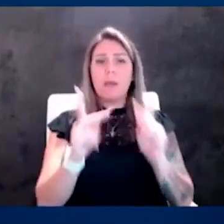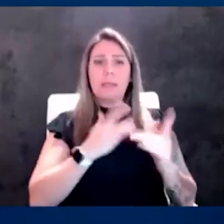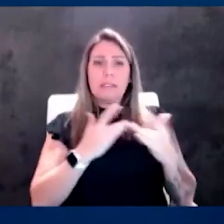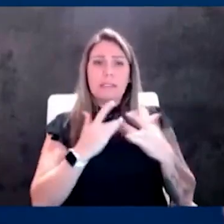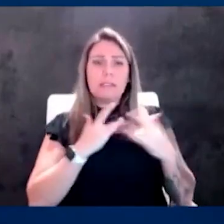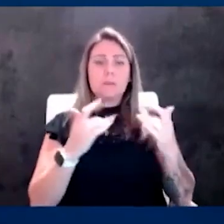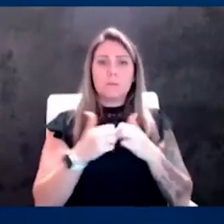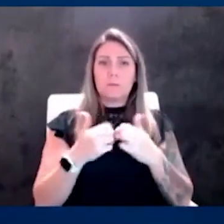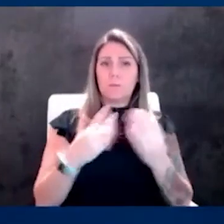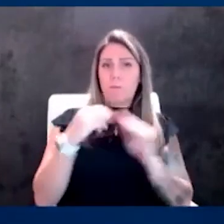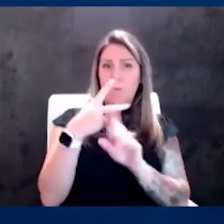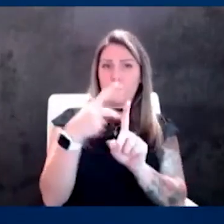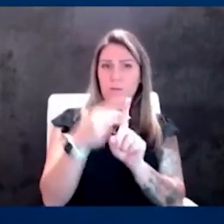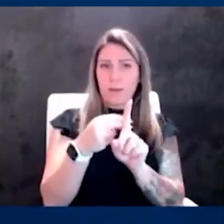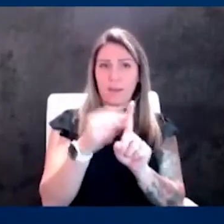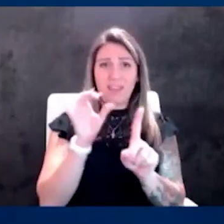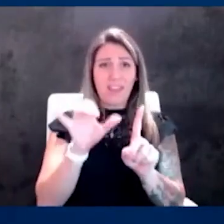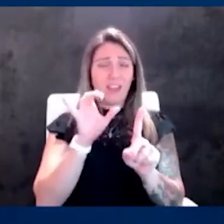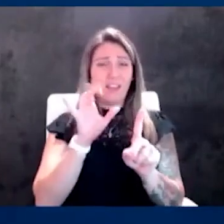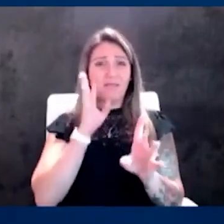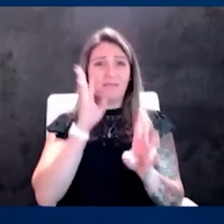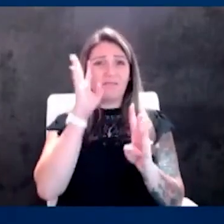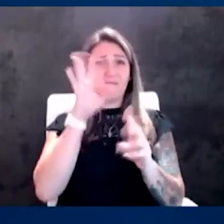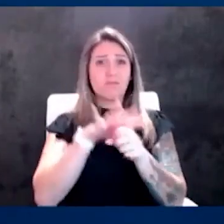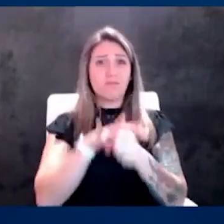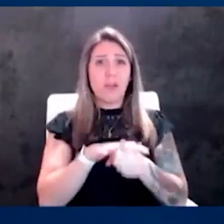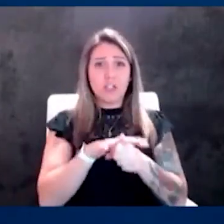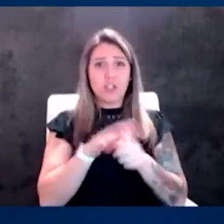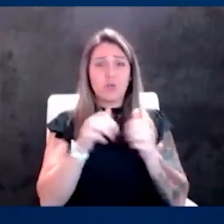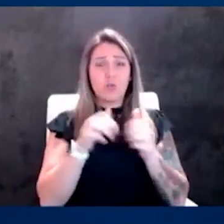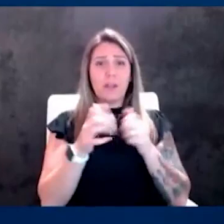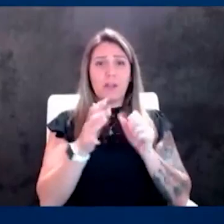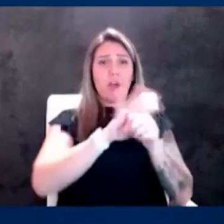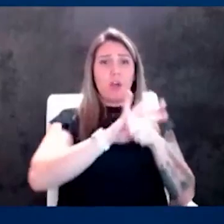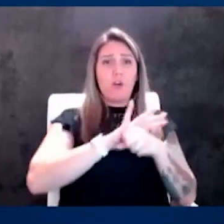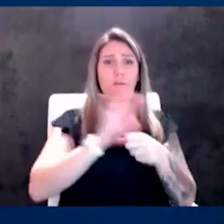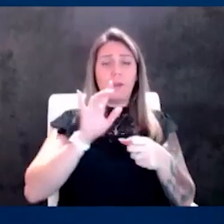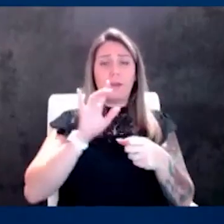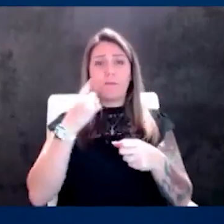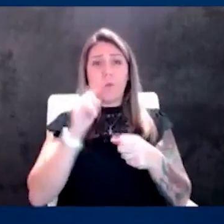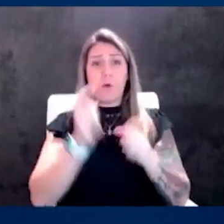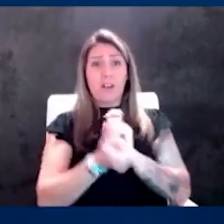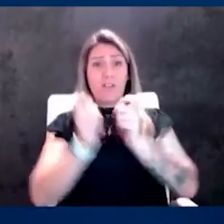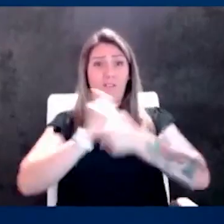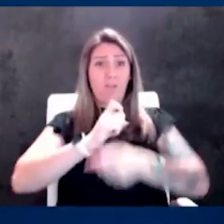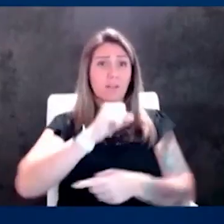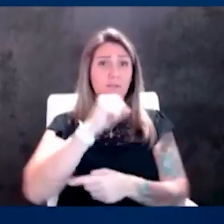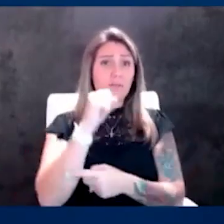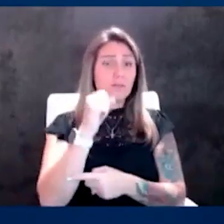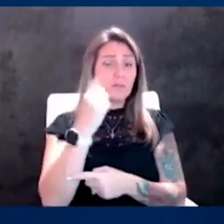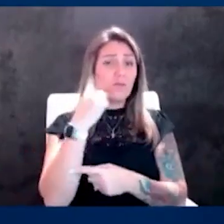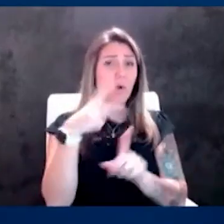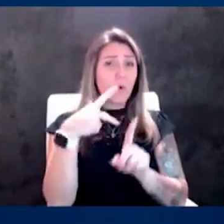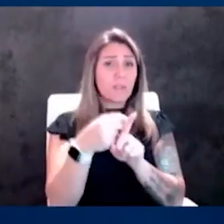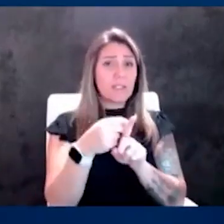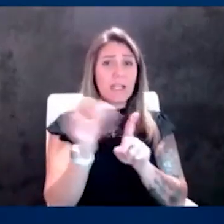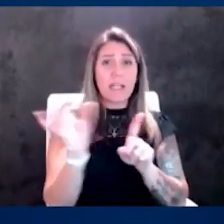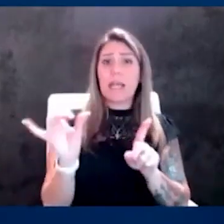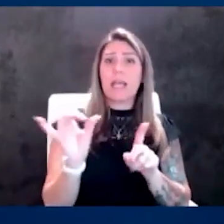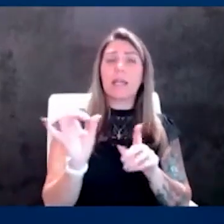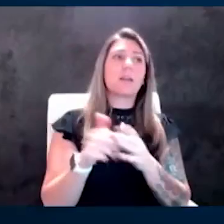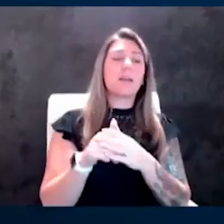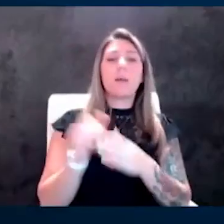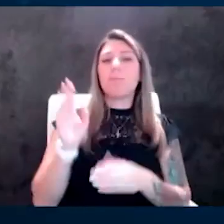vaccinations, if that will create pressure on COVID to evolve resistance to vaccines, just like bacteria